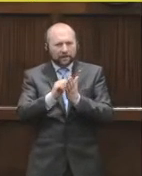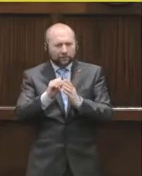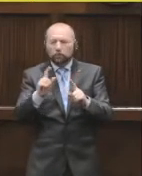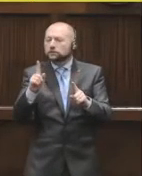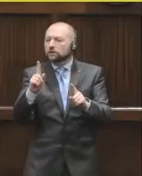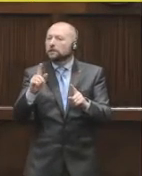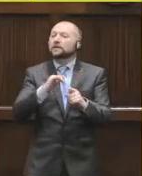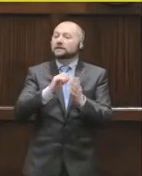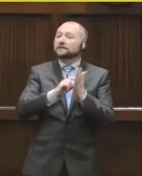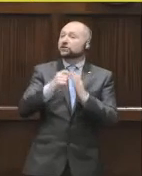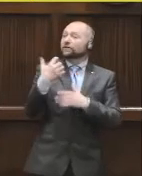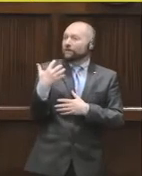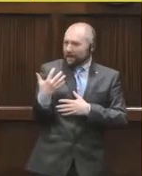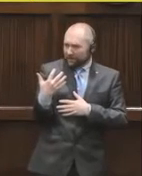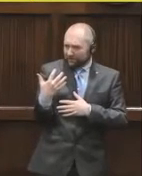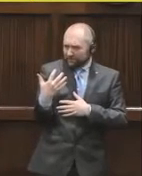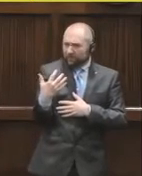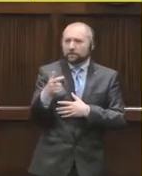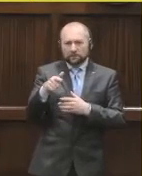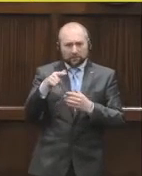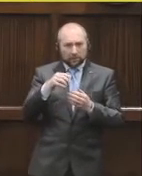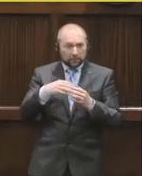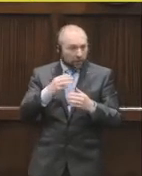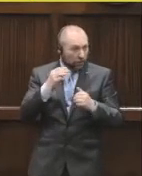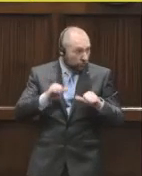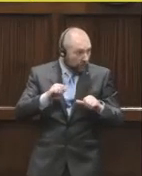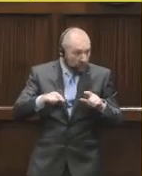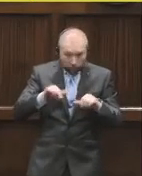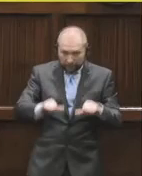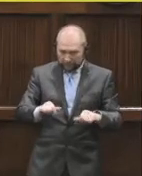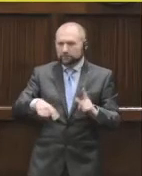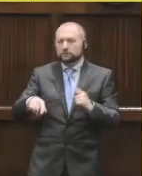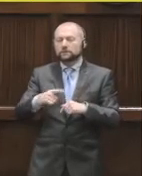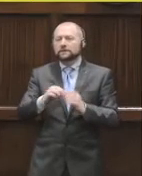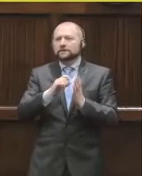Section 5, stand part of the bill. Section